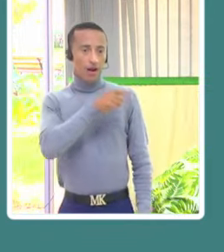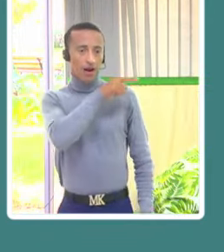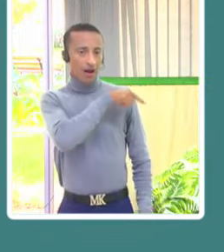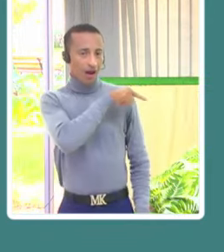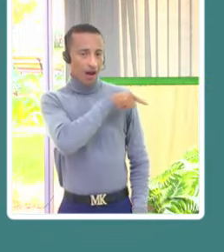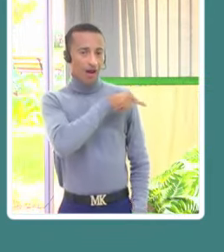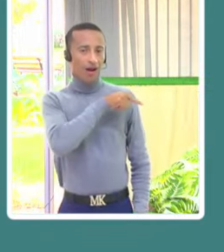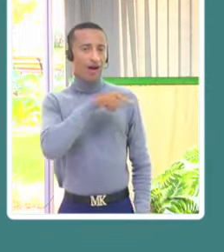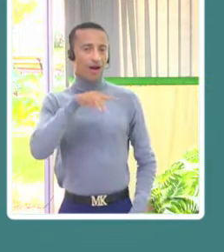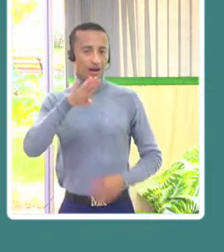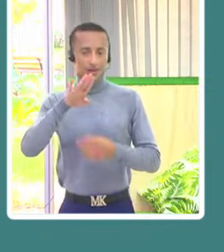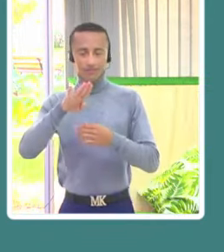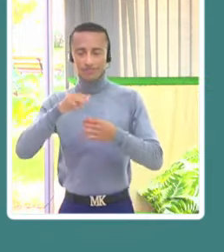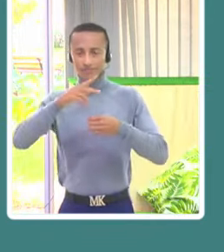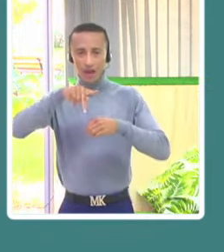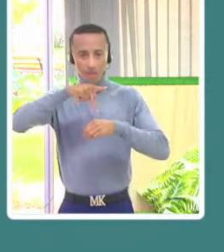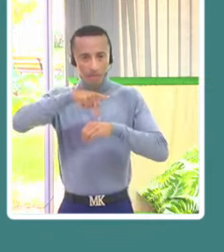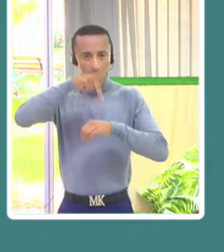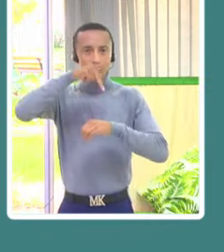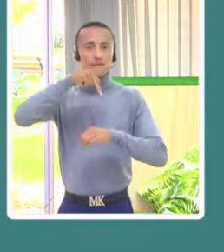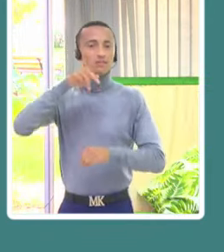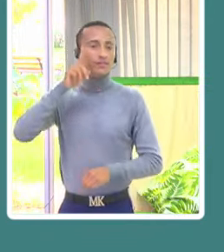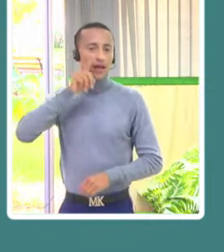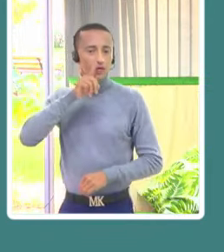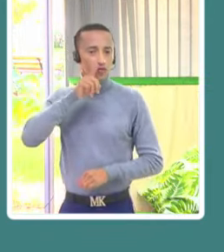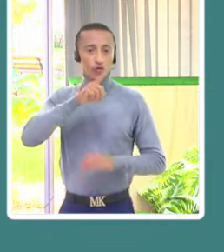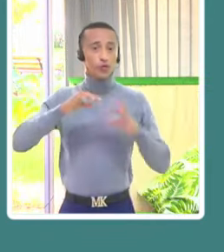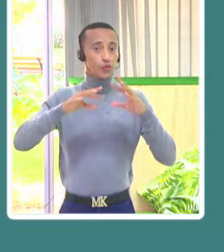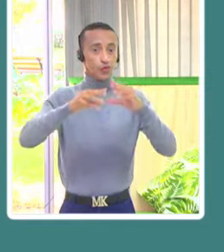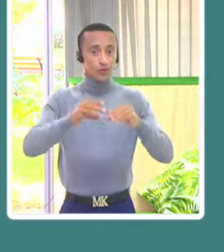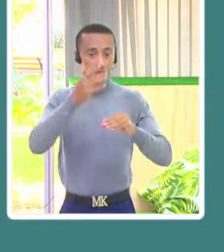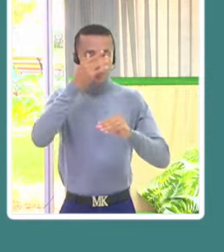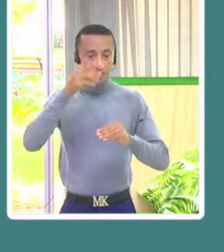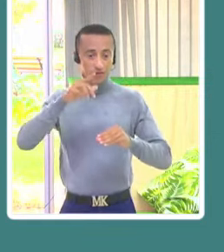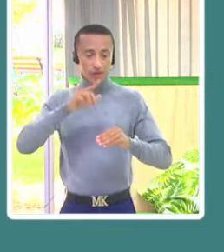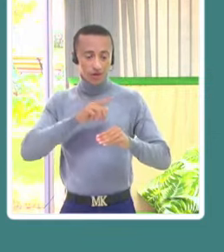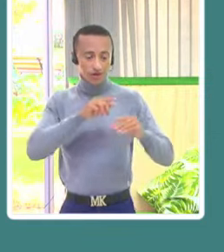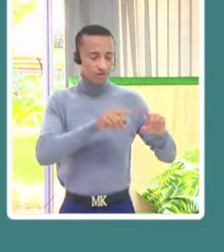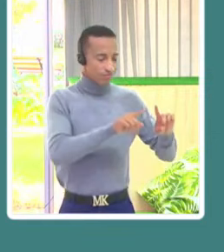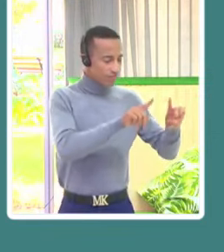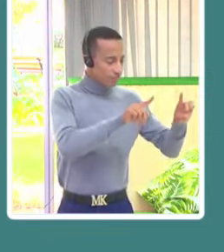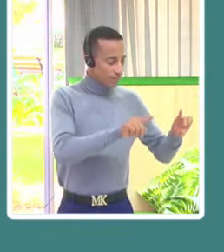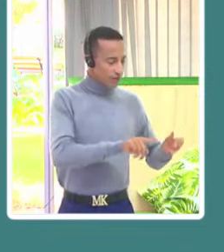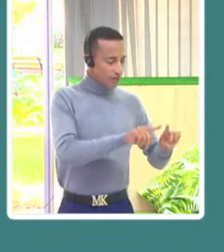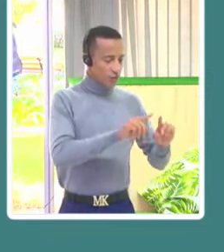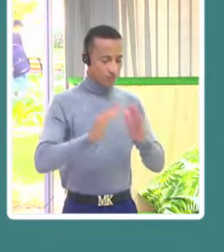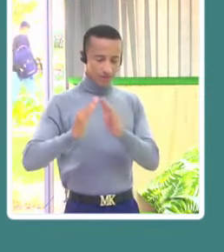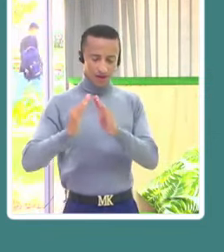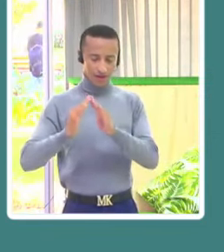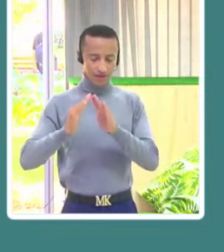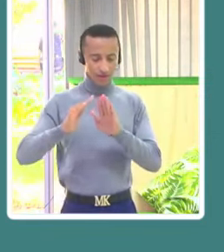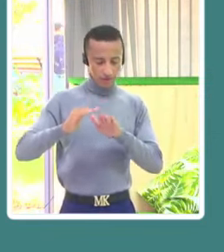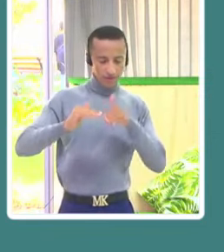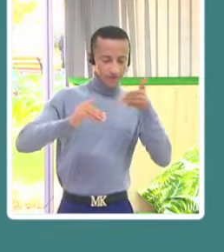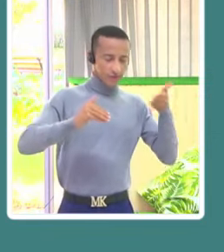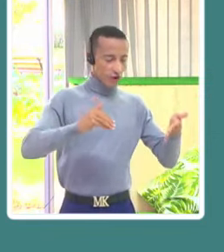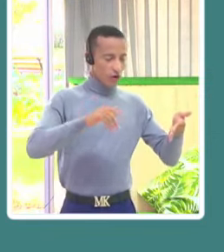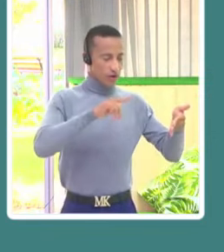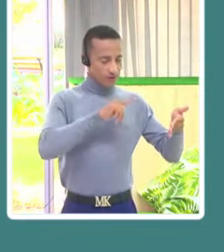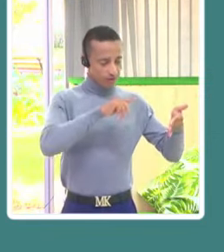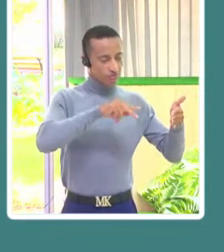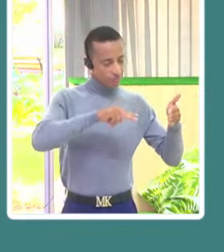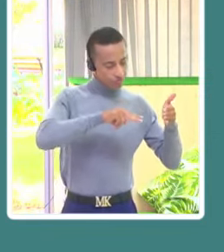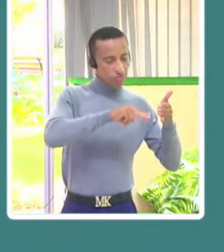that. First of all, standards have not been set. So due to our public infrastructure with